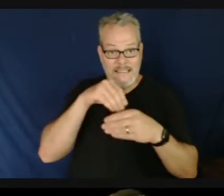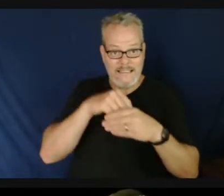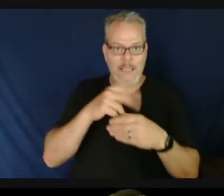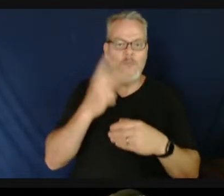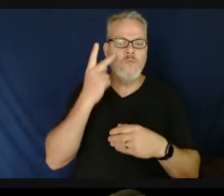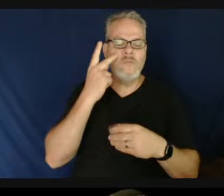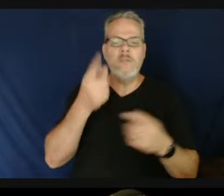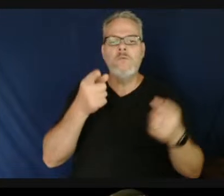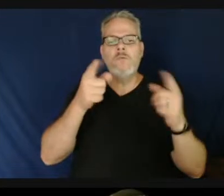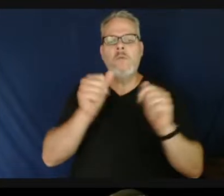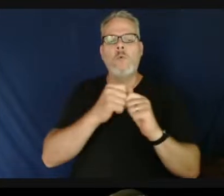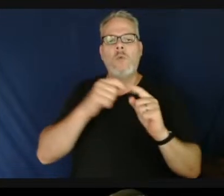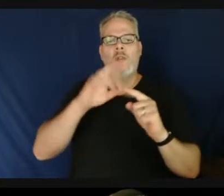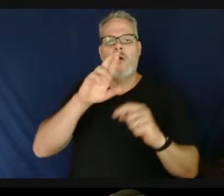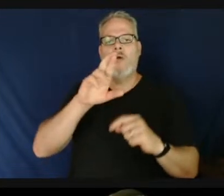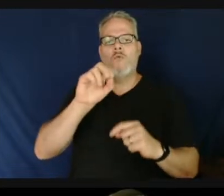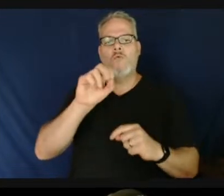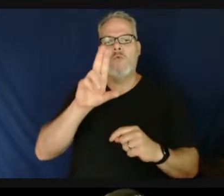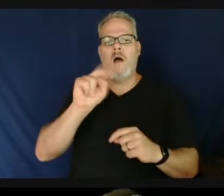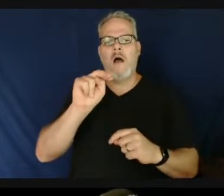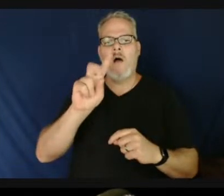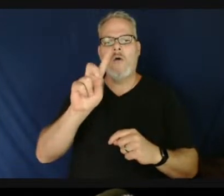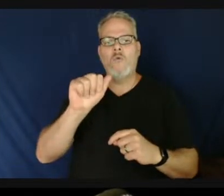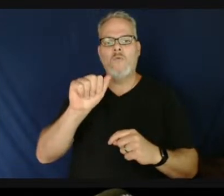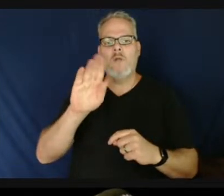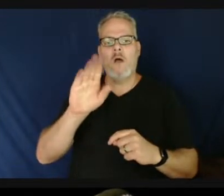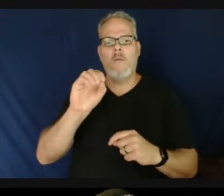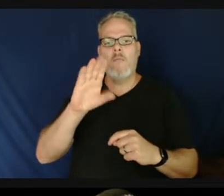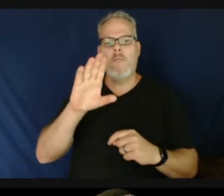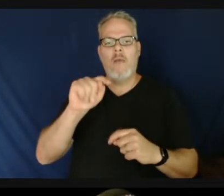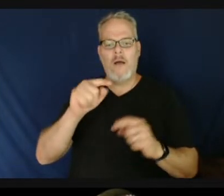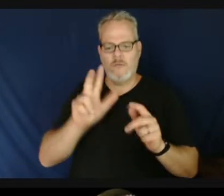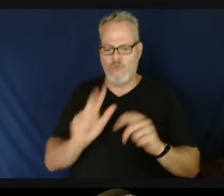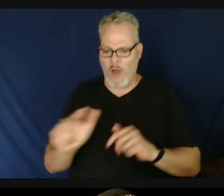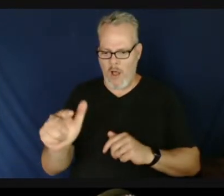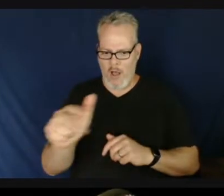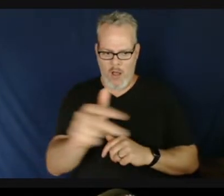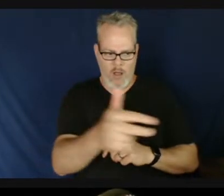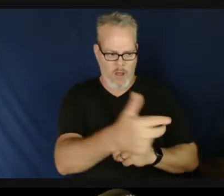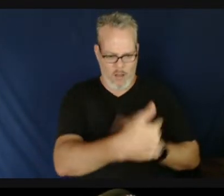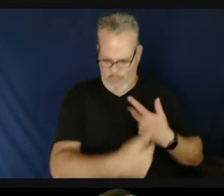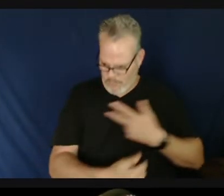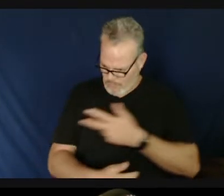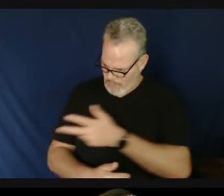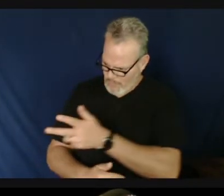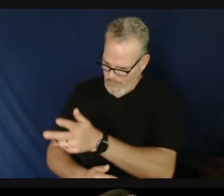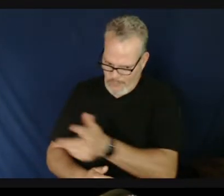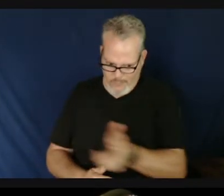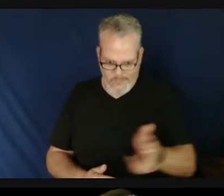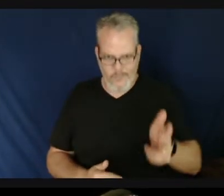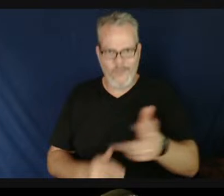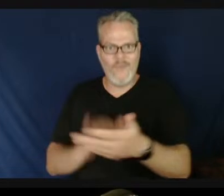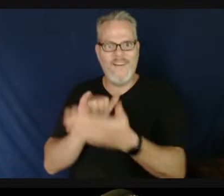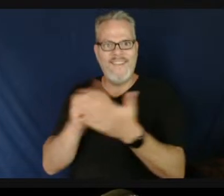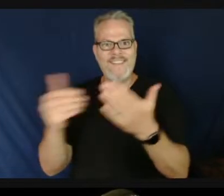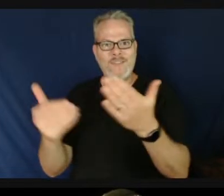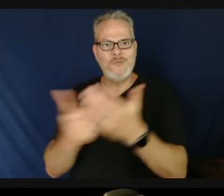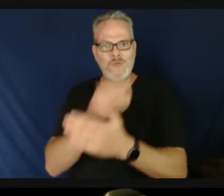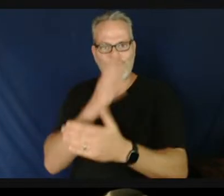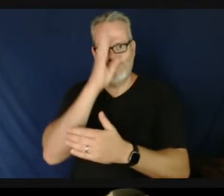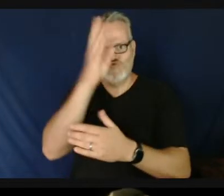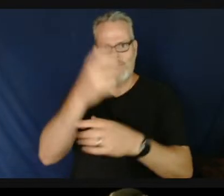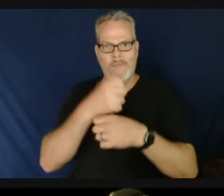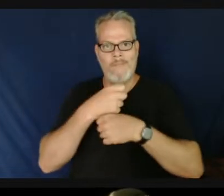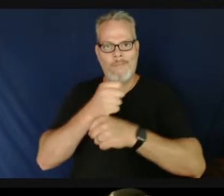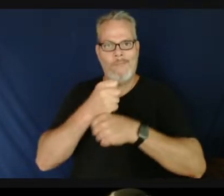shortly. Once that really goes into full motion, once you go in the park, there's going to be a new roundabout created right there. So there's going to be a lot more